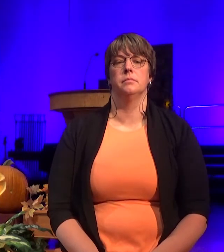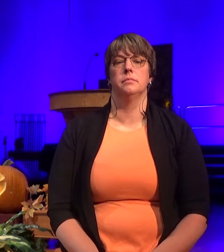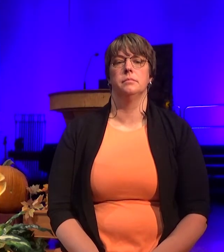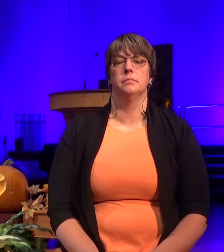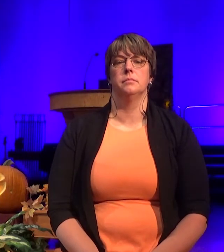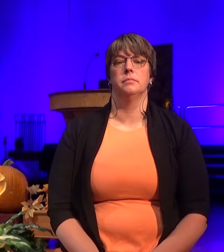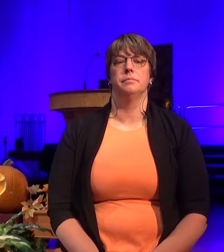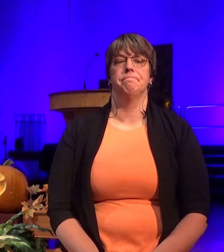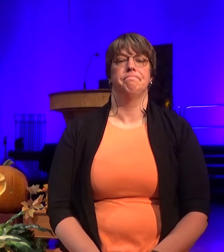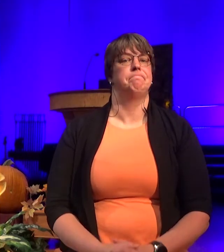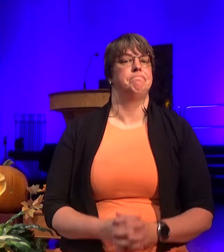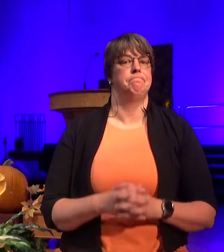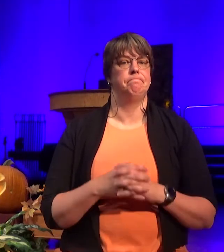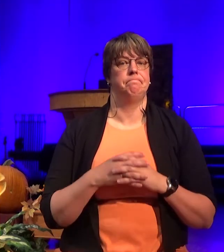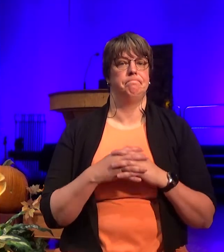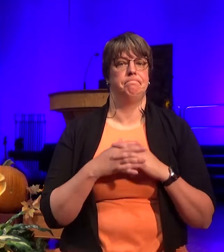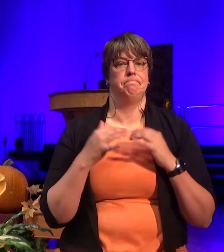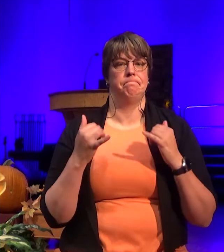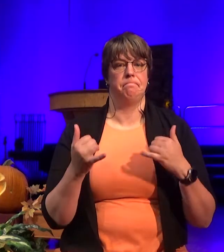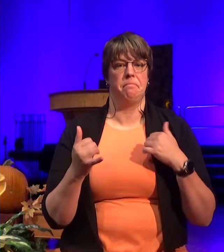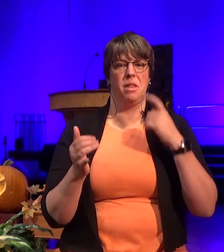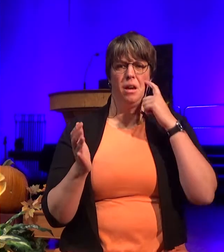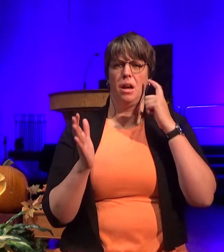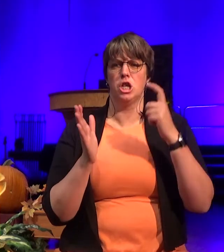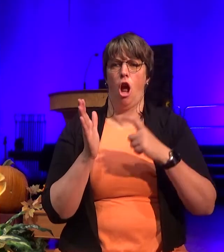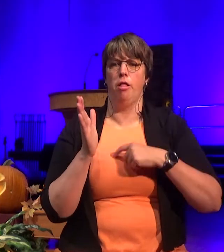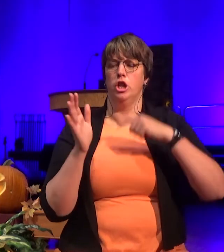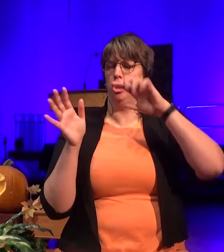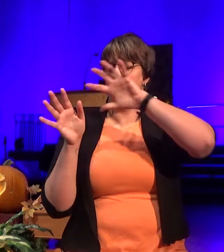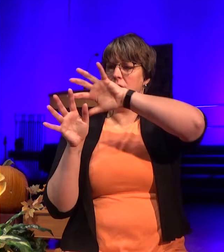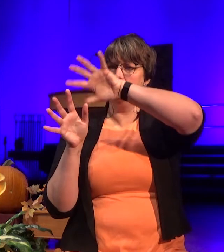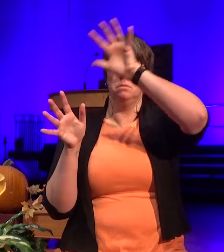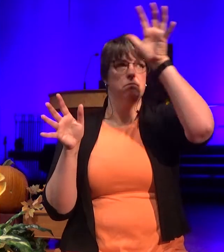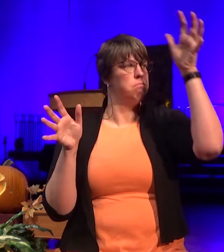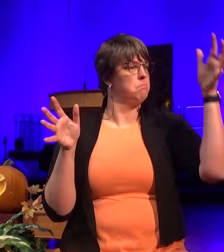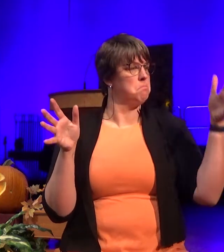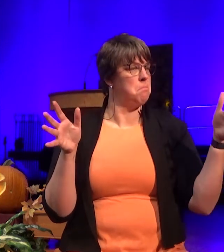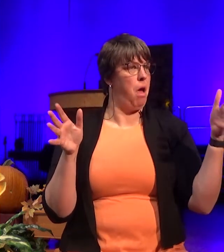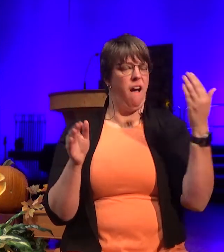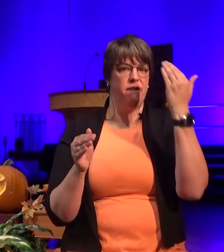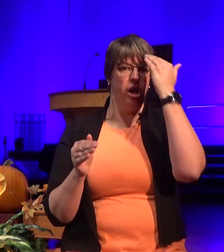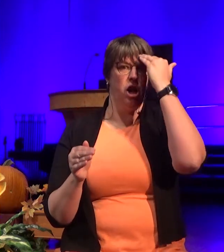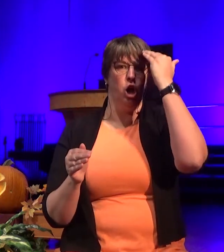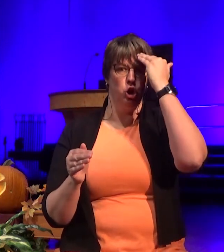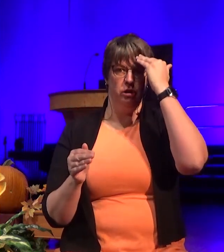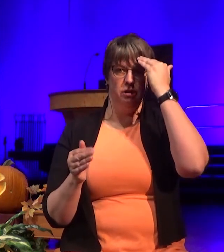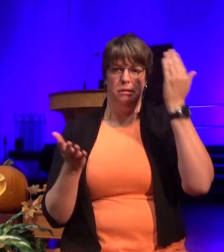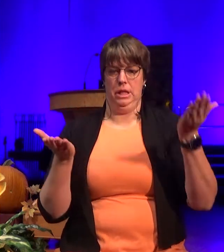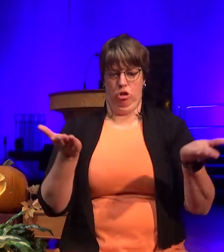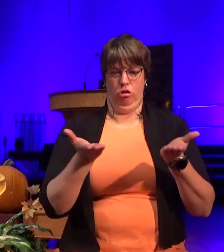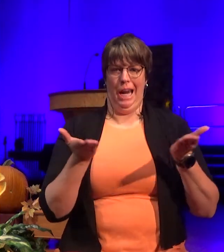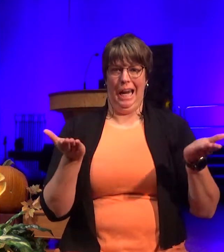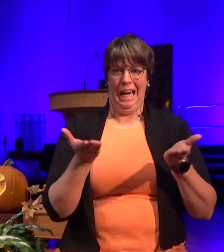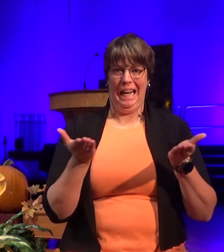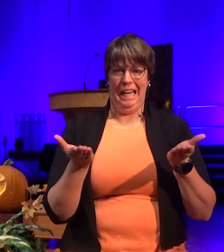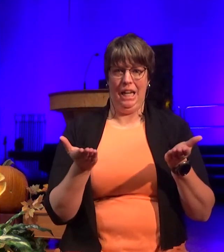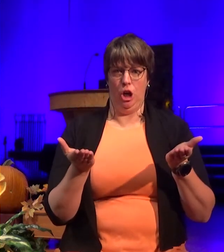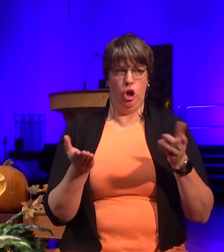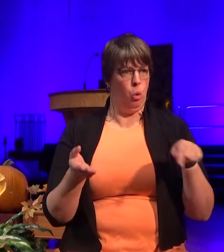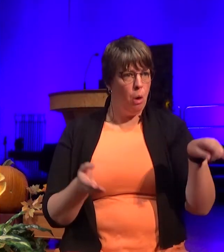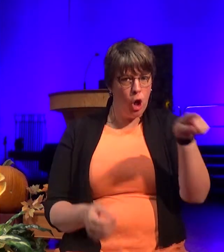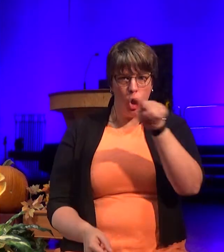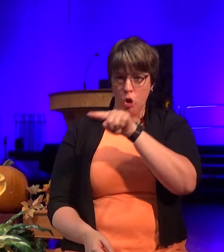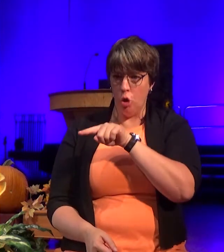I acknowledge this dome of consciousness, and that right where you are, there is that